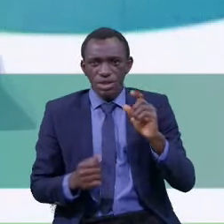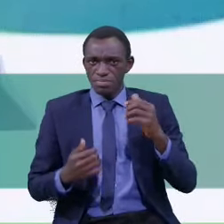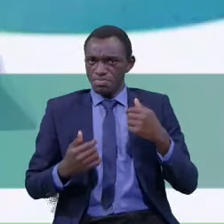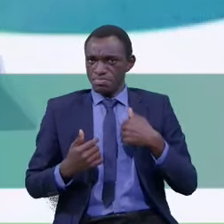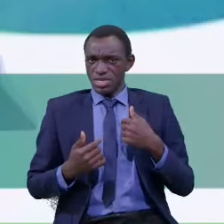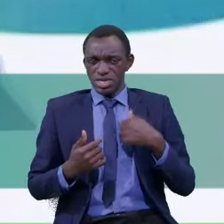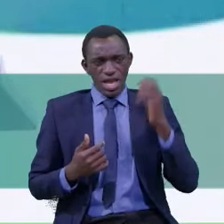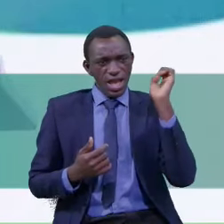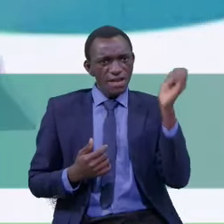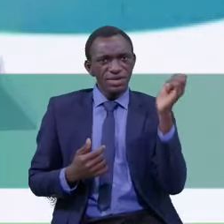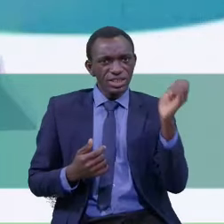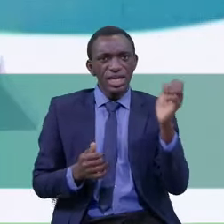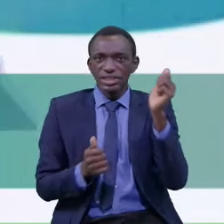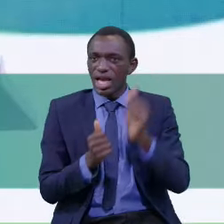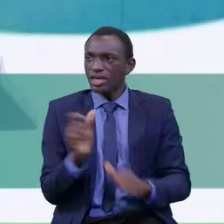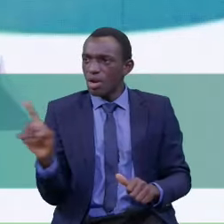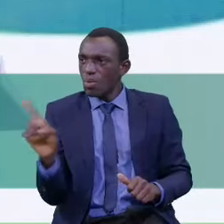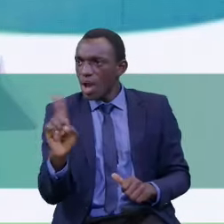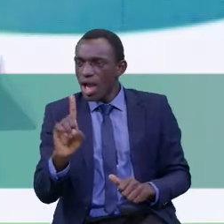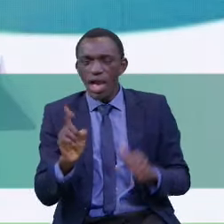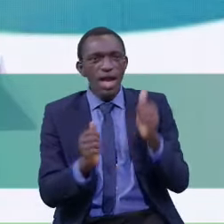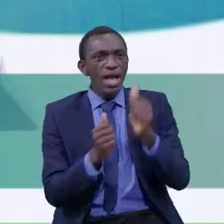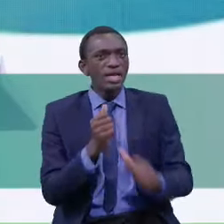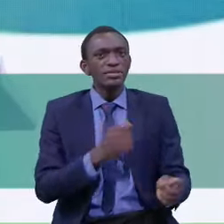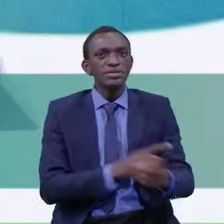evangelized anywhere, any day?